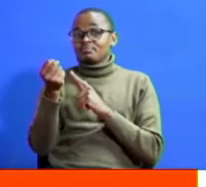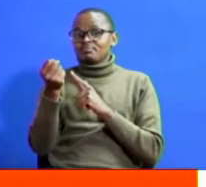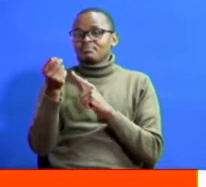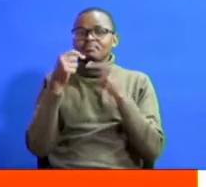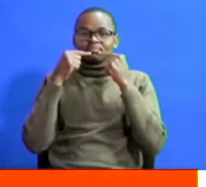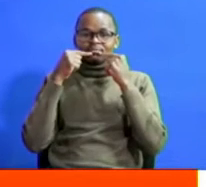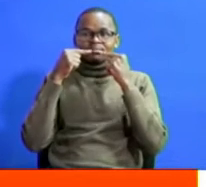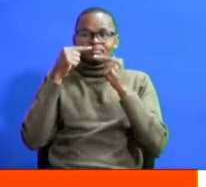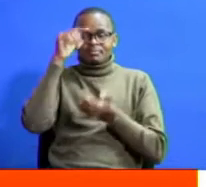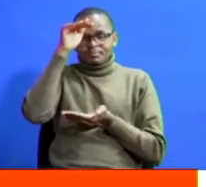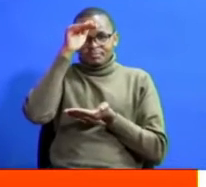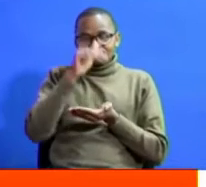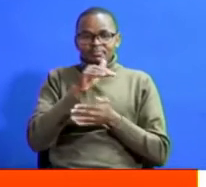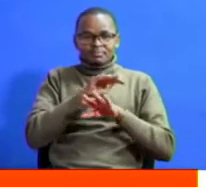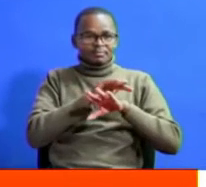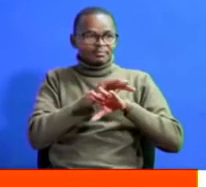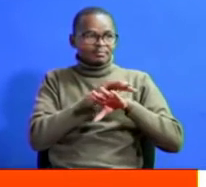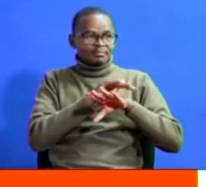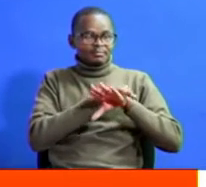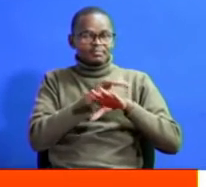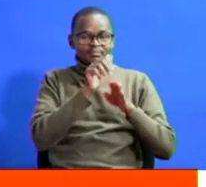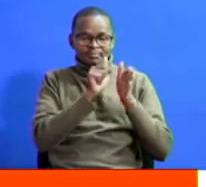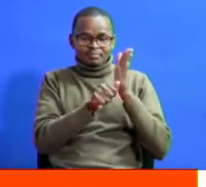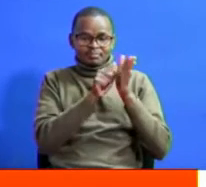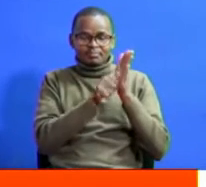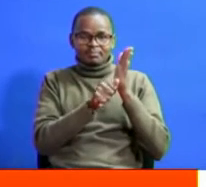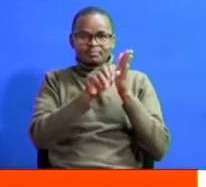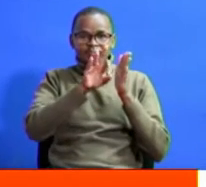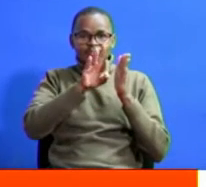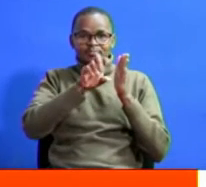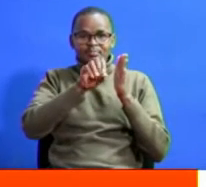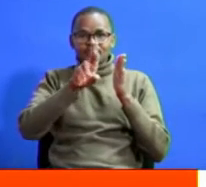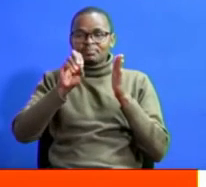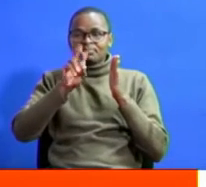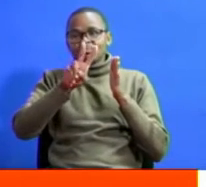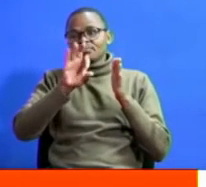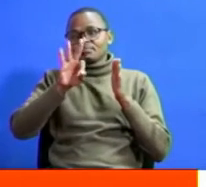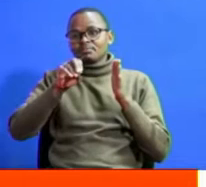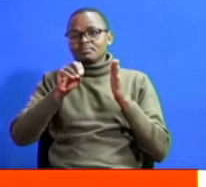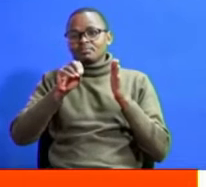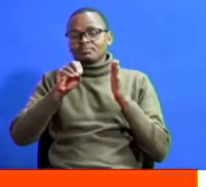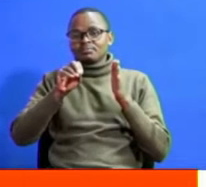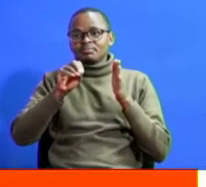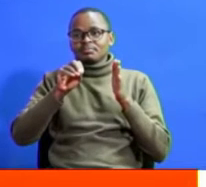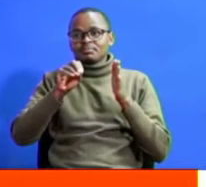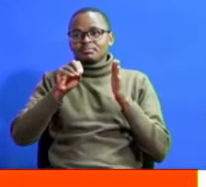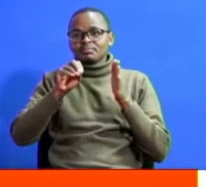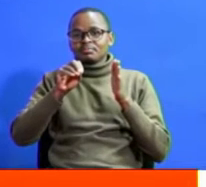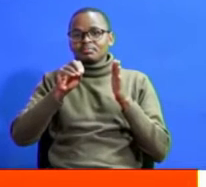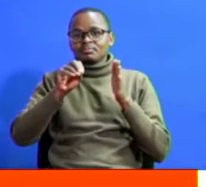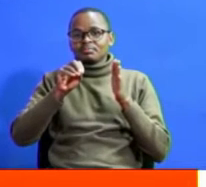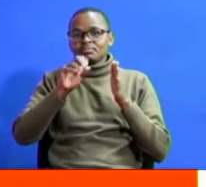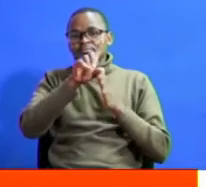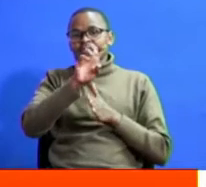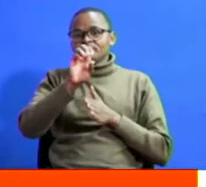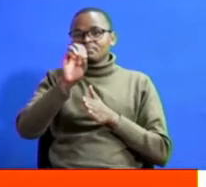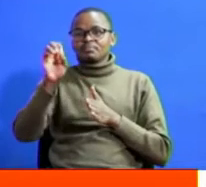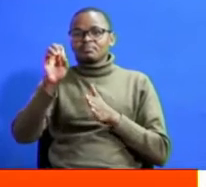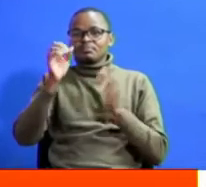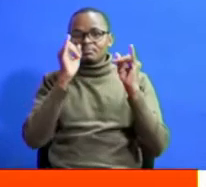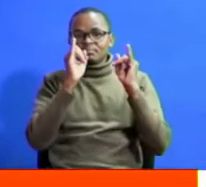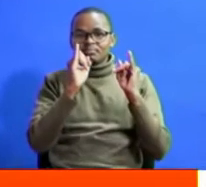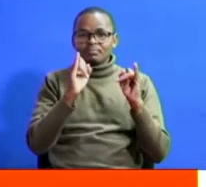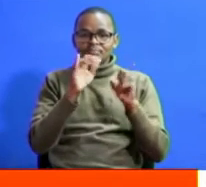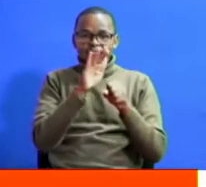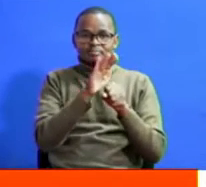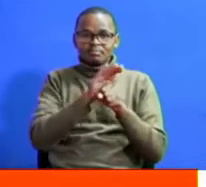announcing a subsidy on maize flour from 230 shillings, so it shall be retailing at 100 shillings. Now, a